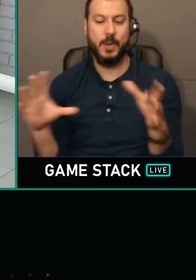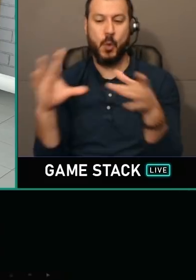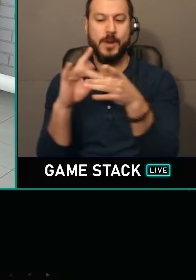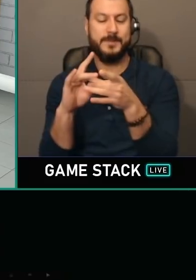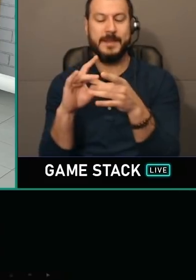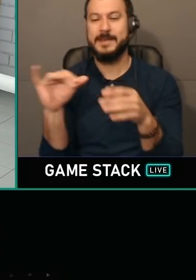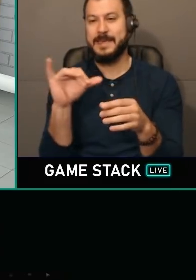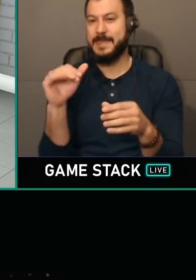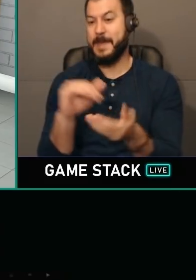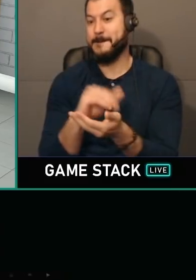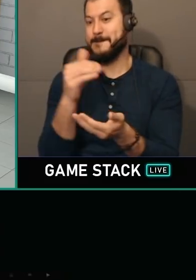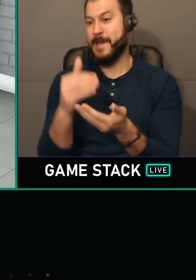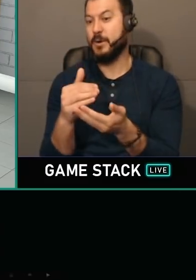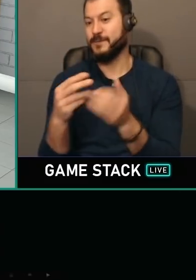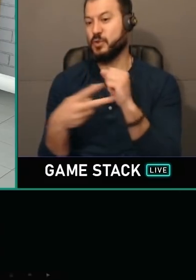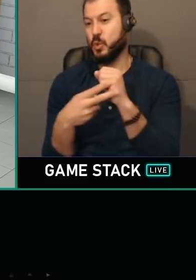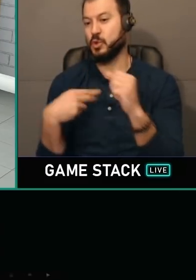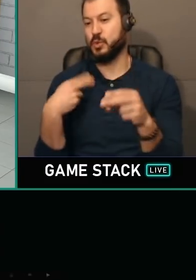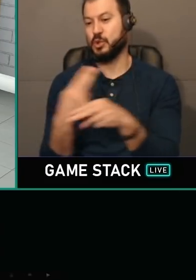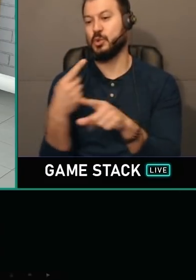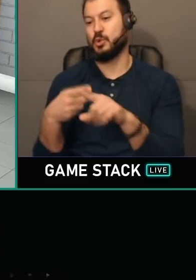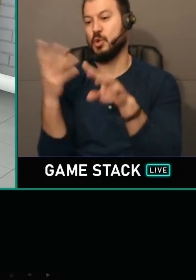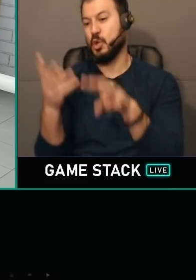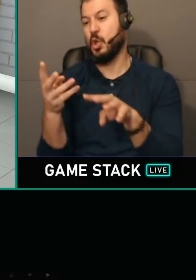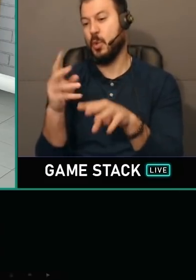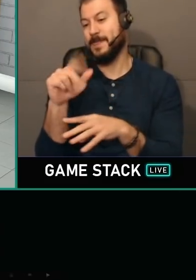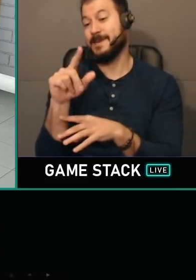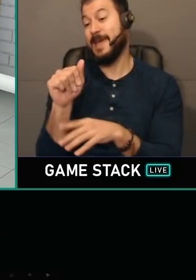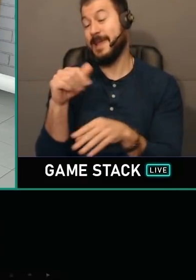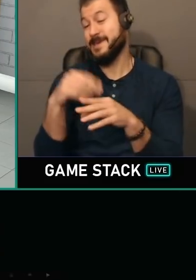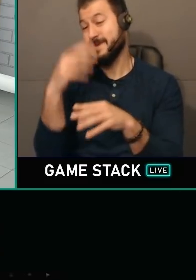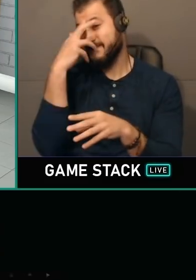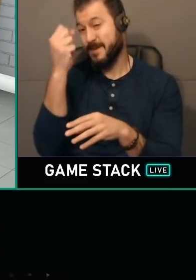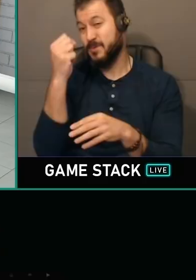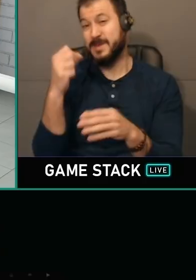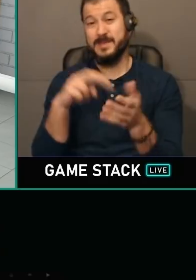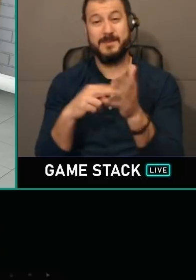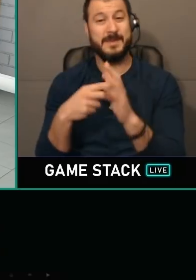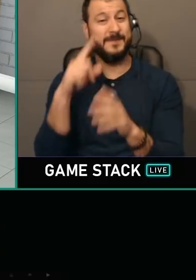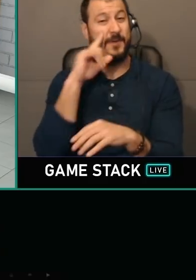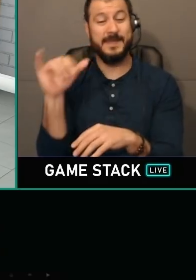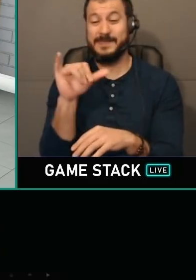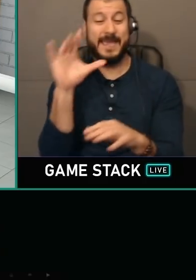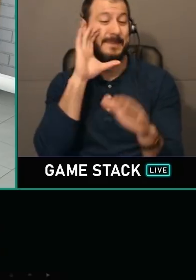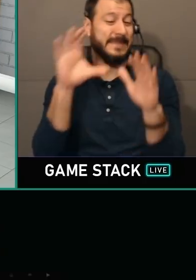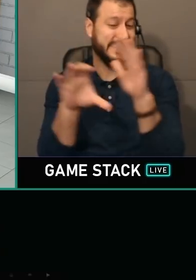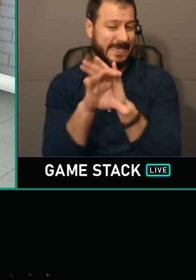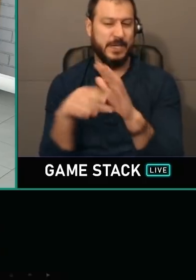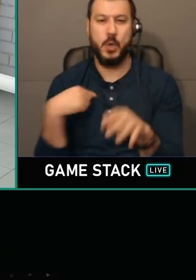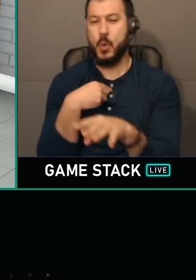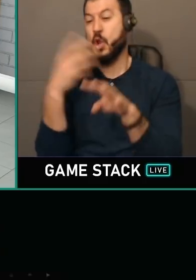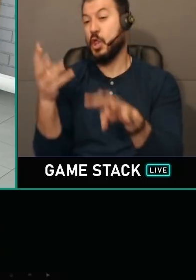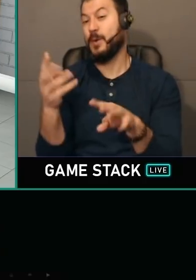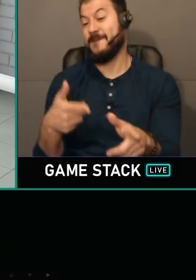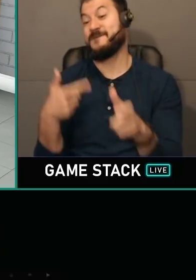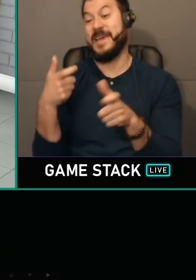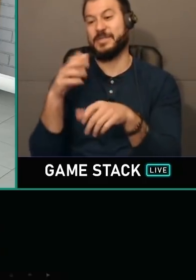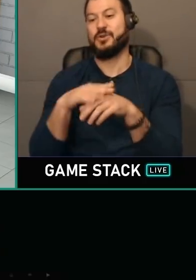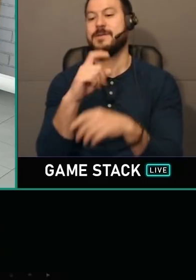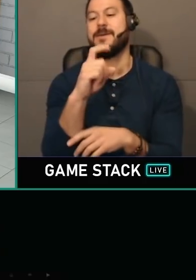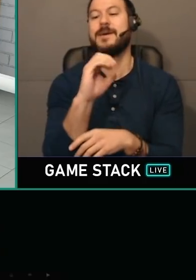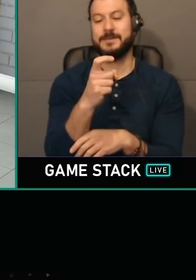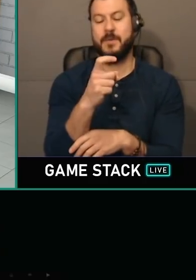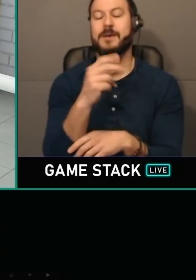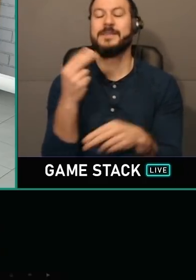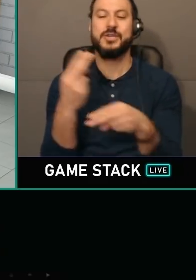of storage we use to load the data into memory. That means that for the same scene, we're loading it faster on Xbox and using